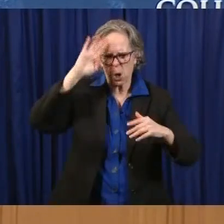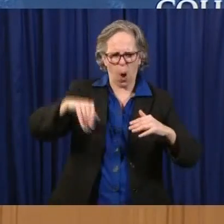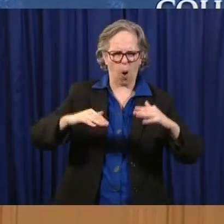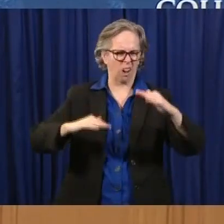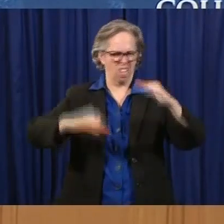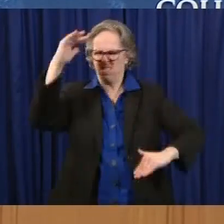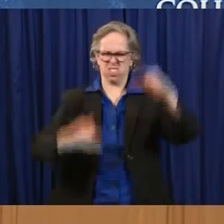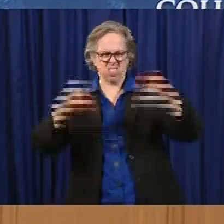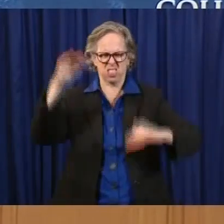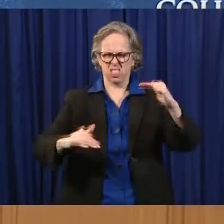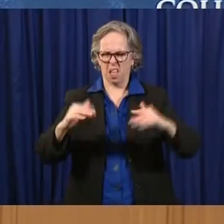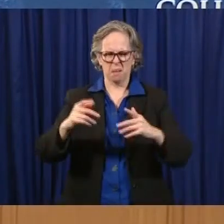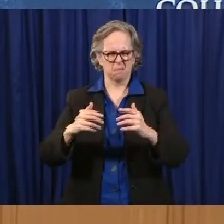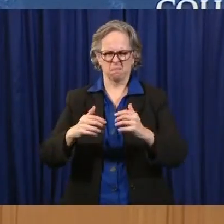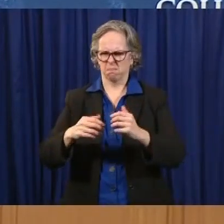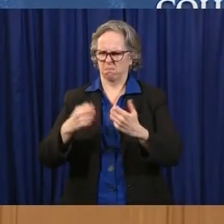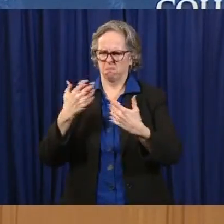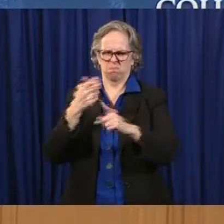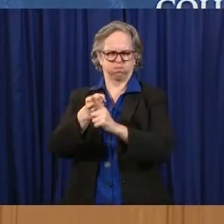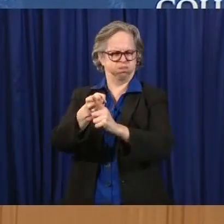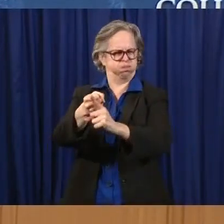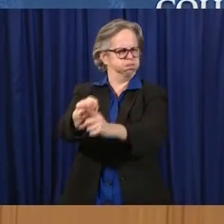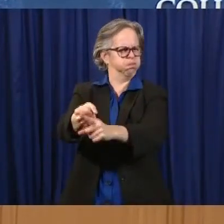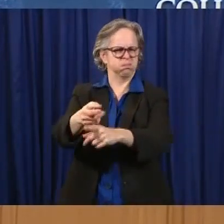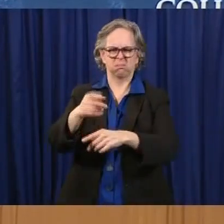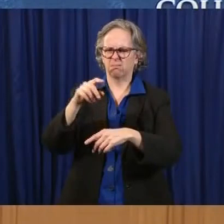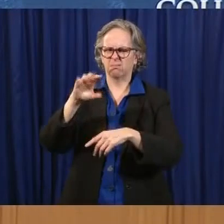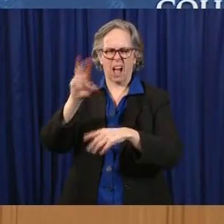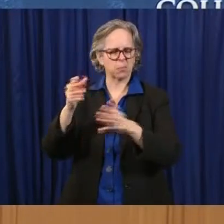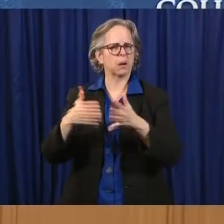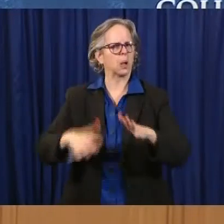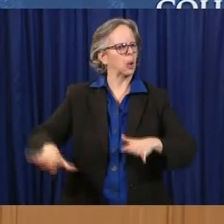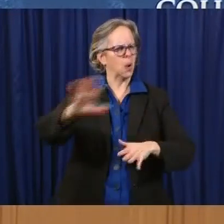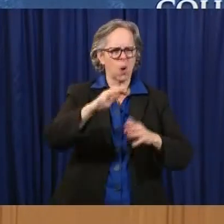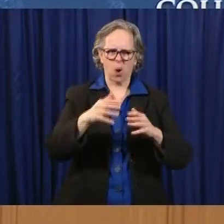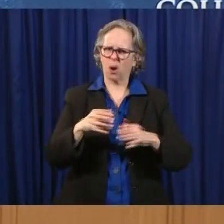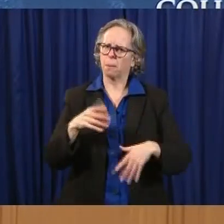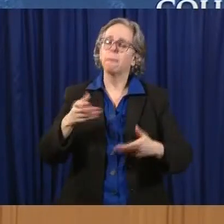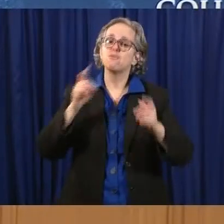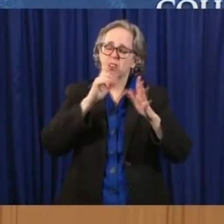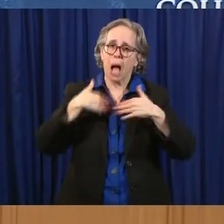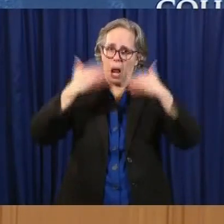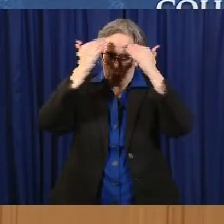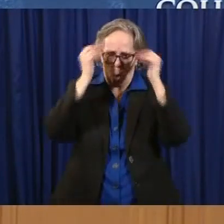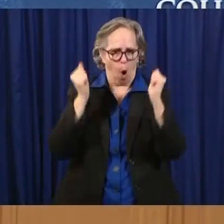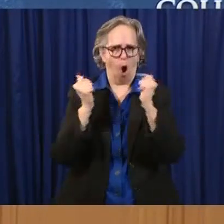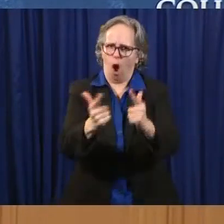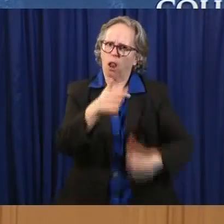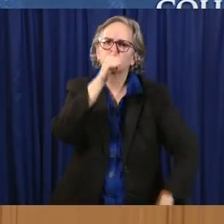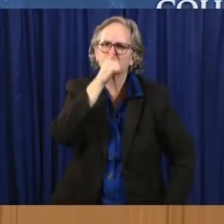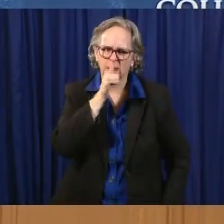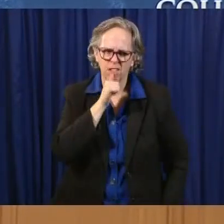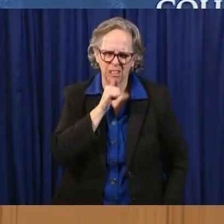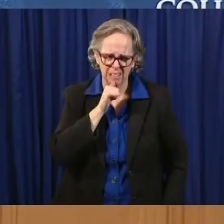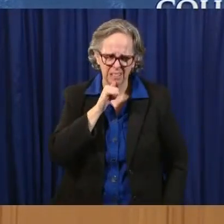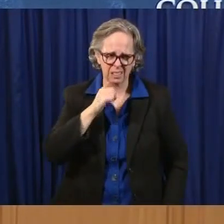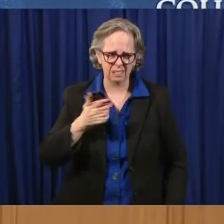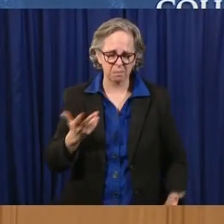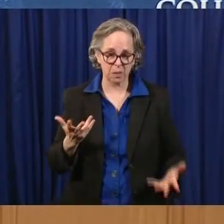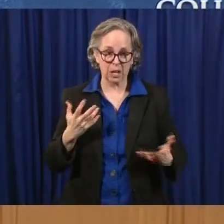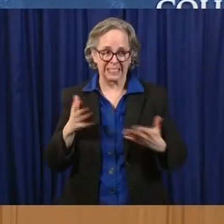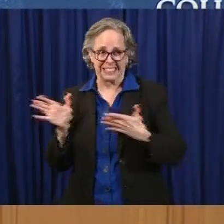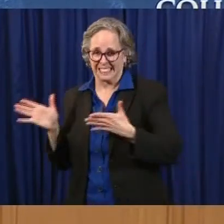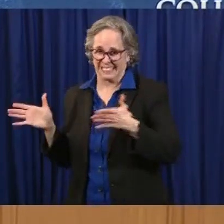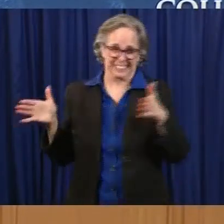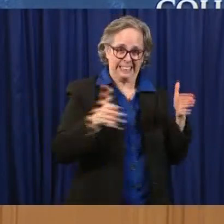in communities around the state that are suffering. So with this recovery, we have to be mindful it isn't just the public